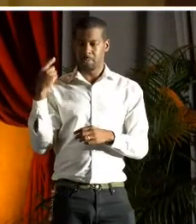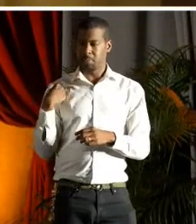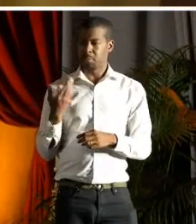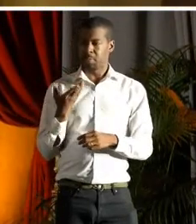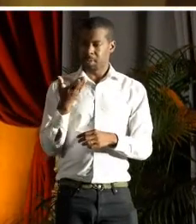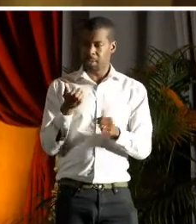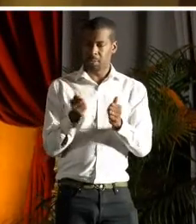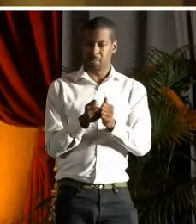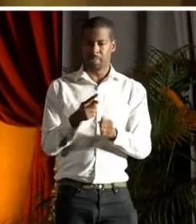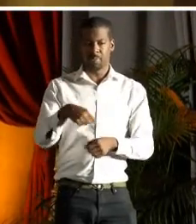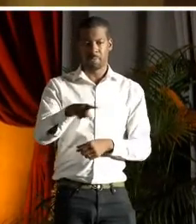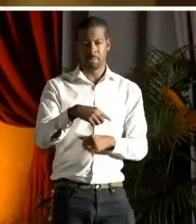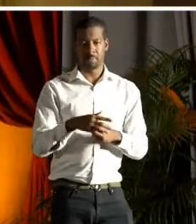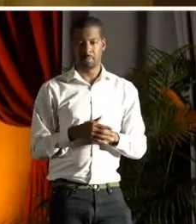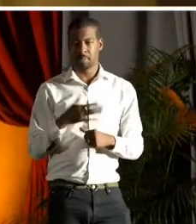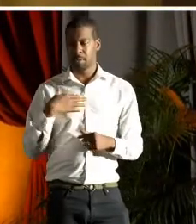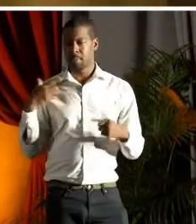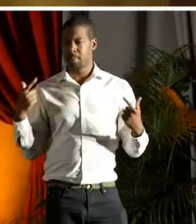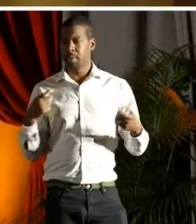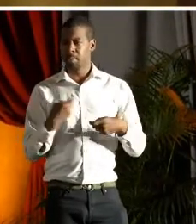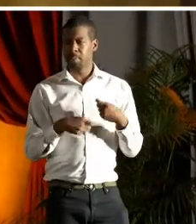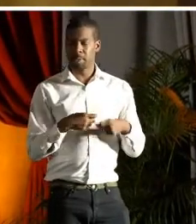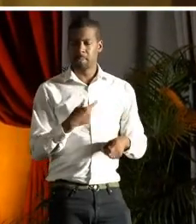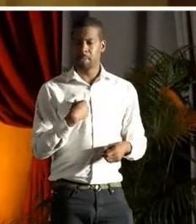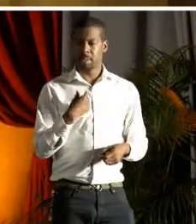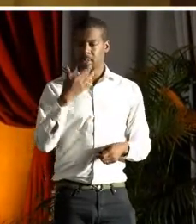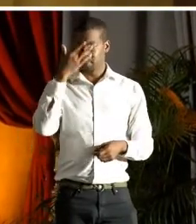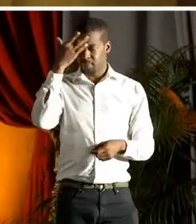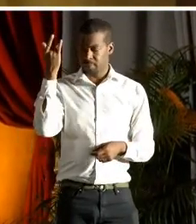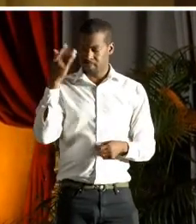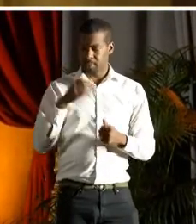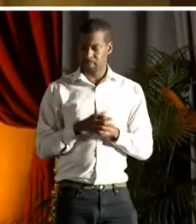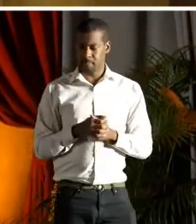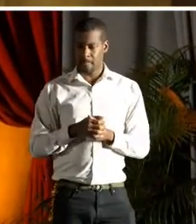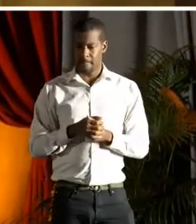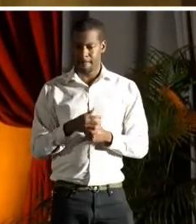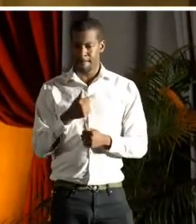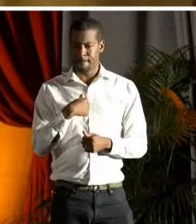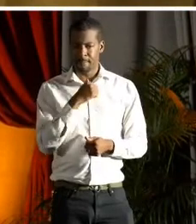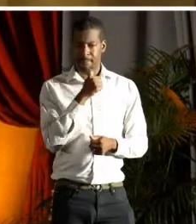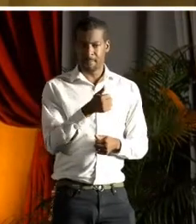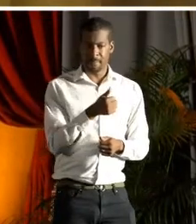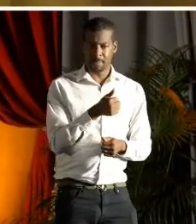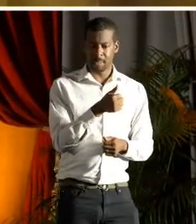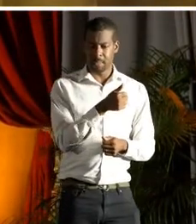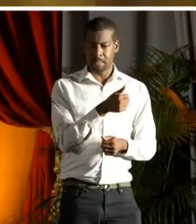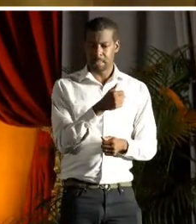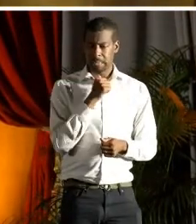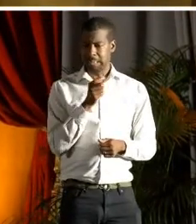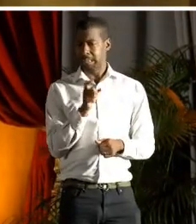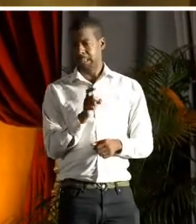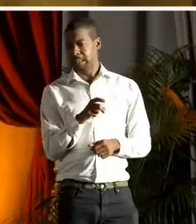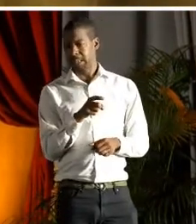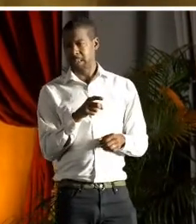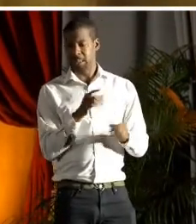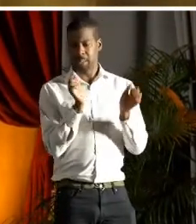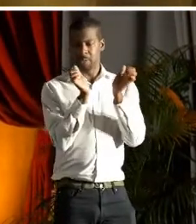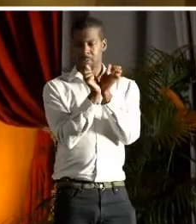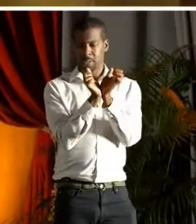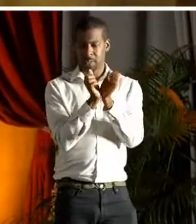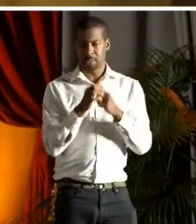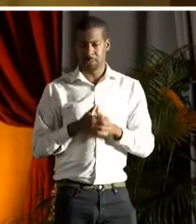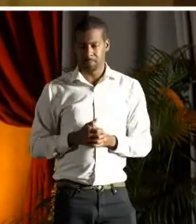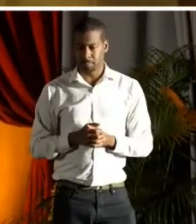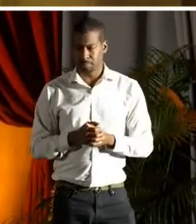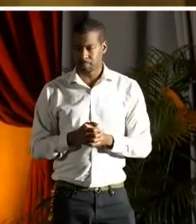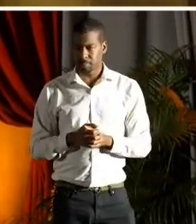of my biggest problems is that sometimes I forget that I'm not the person that should get arrested. But then I